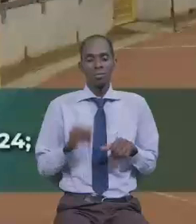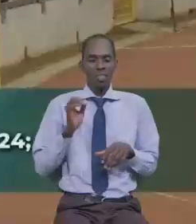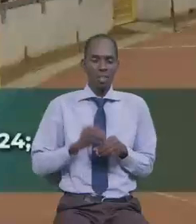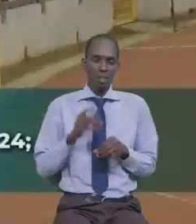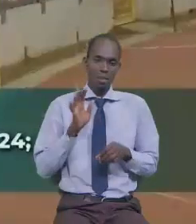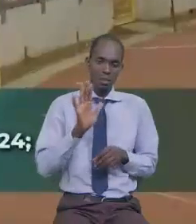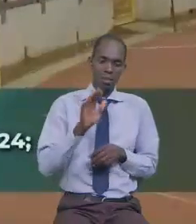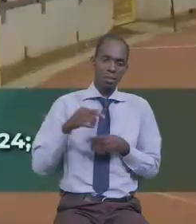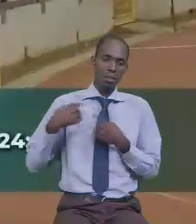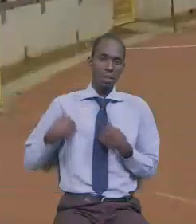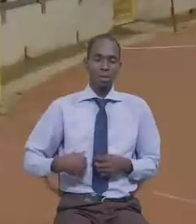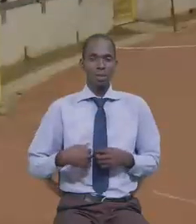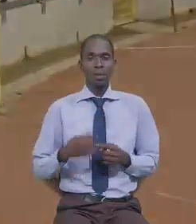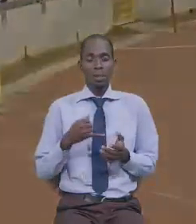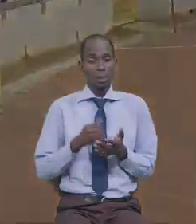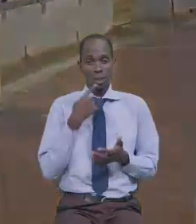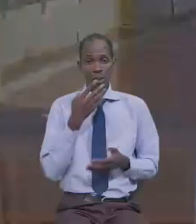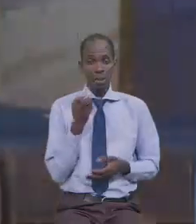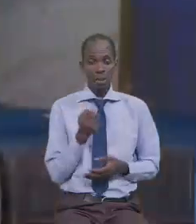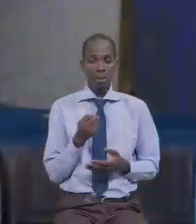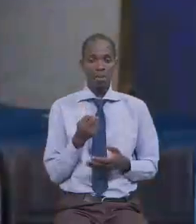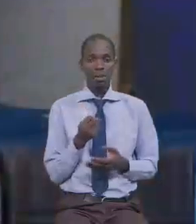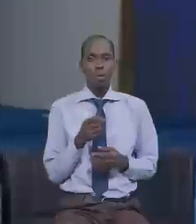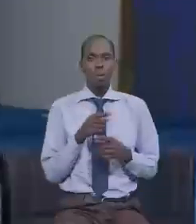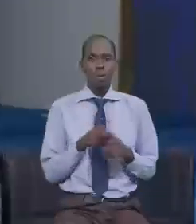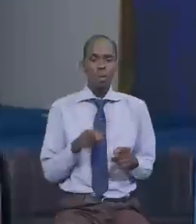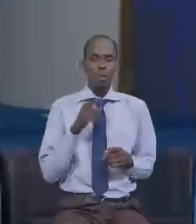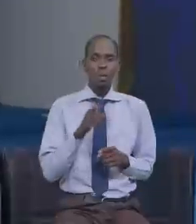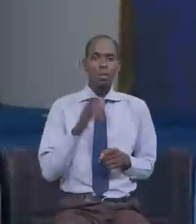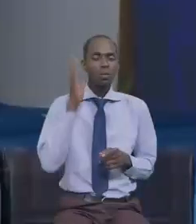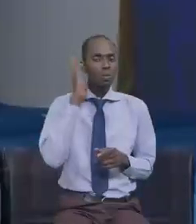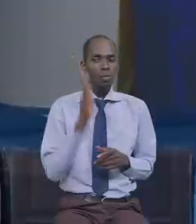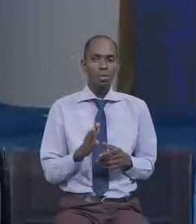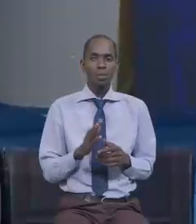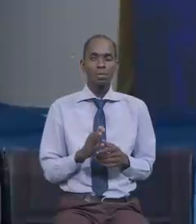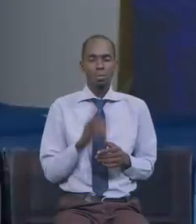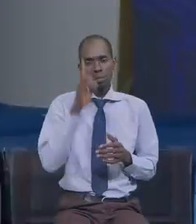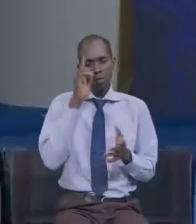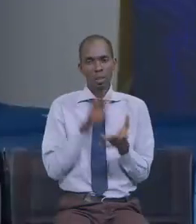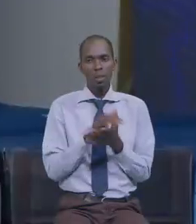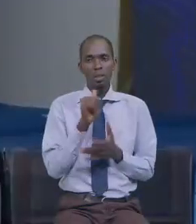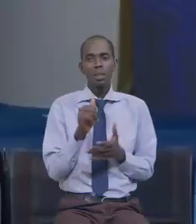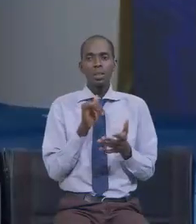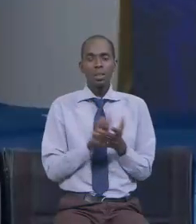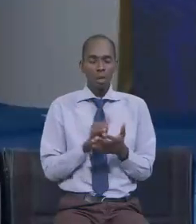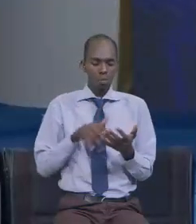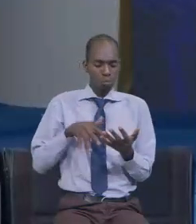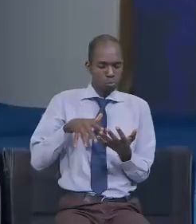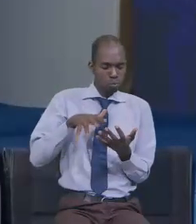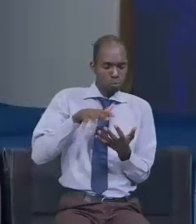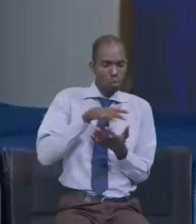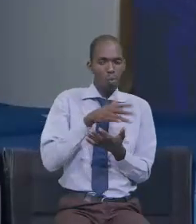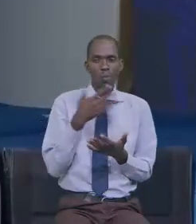heart, it says, but he shall believe that those things which he